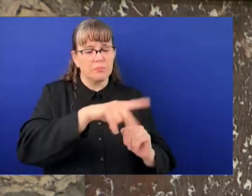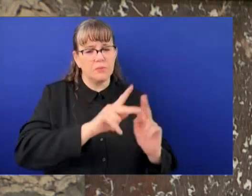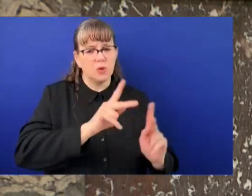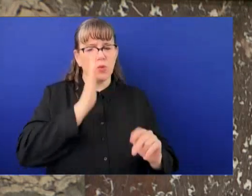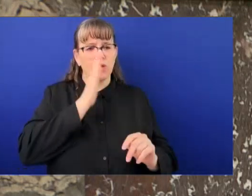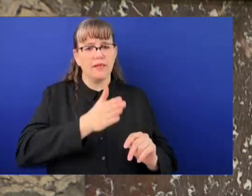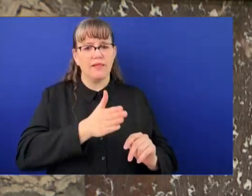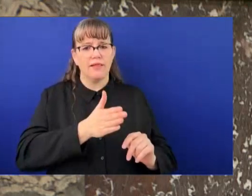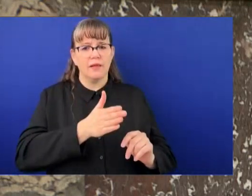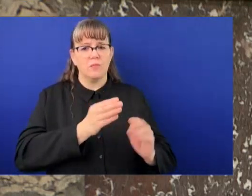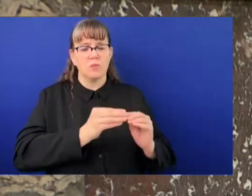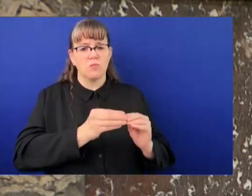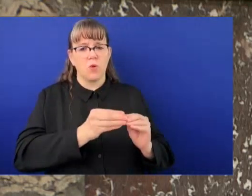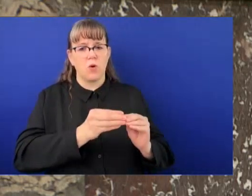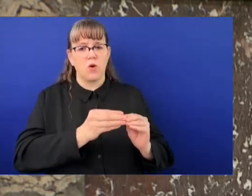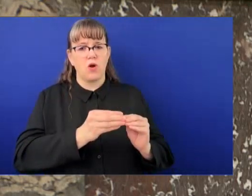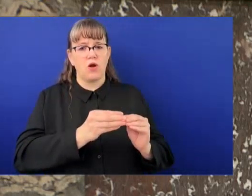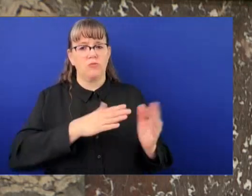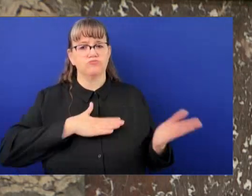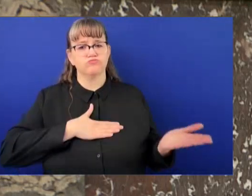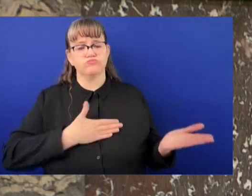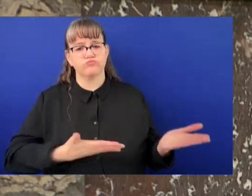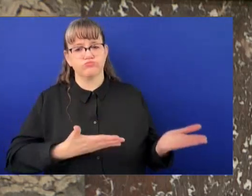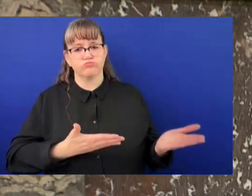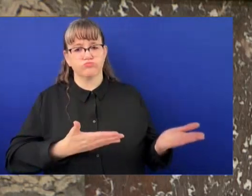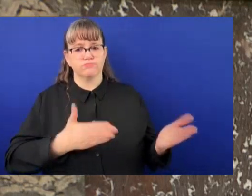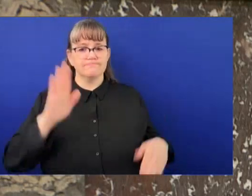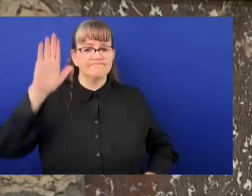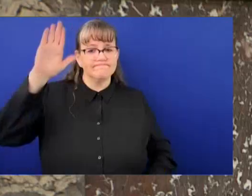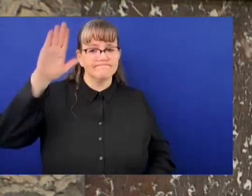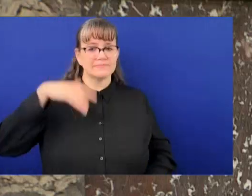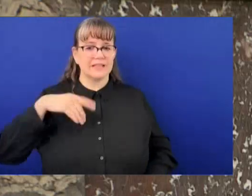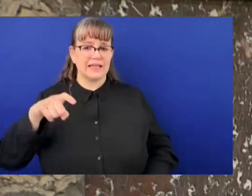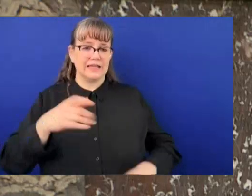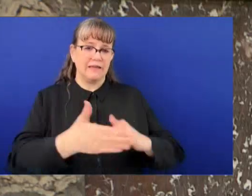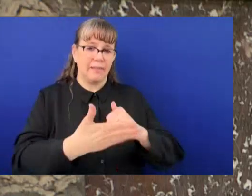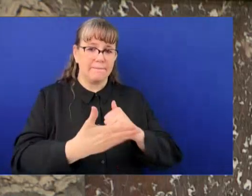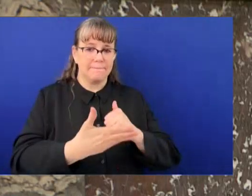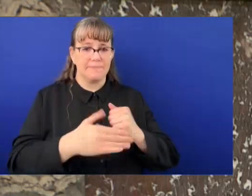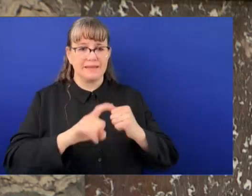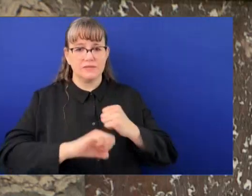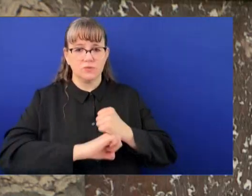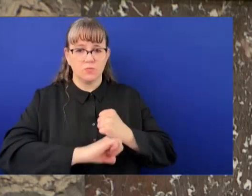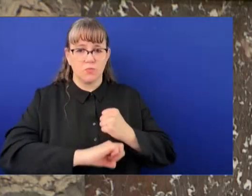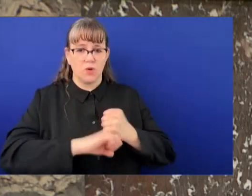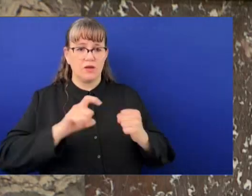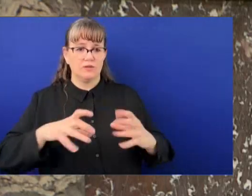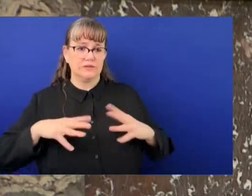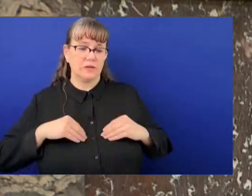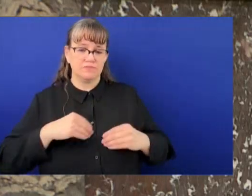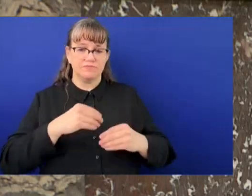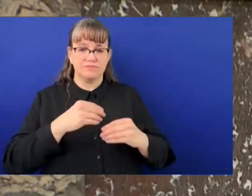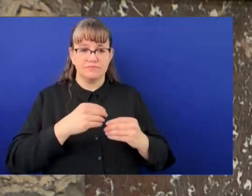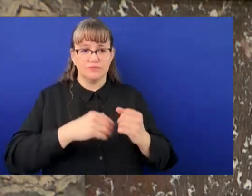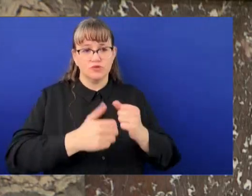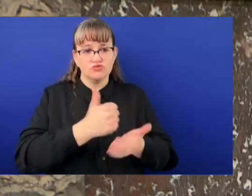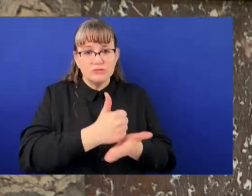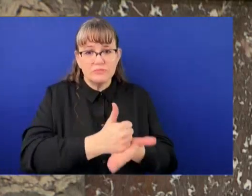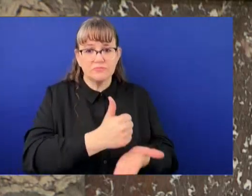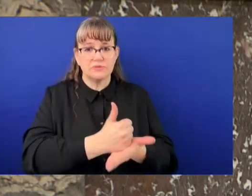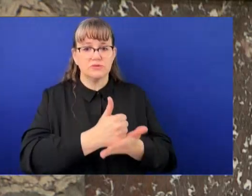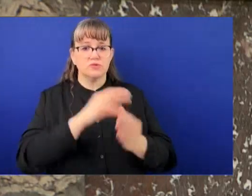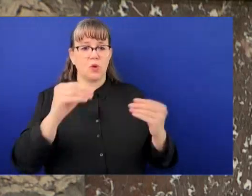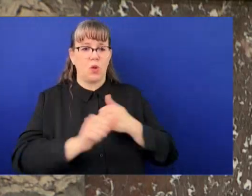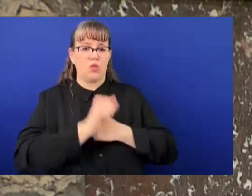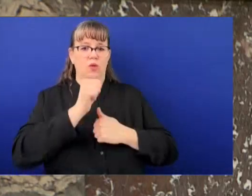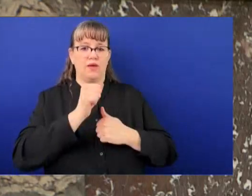And unfortunately, that's not what happened, or at least for a significant group of people, that's not what happened. What we saw was increased public